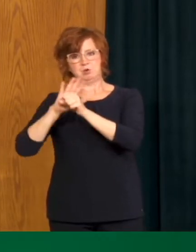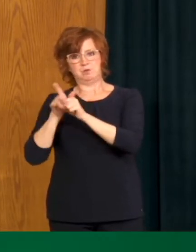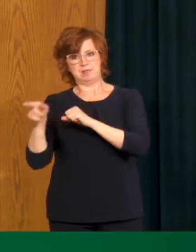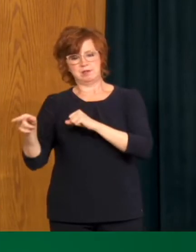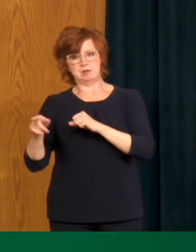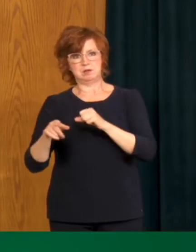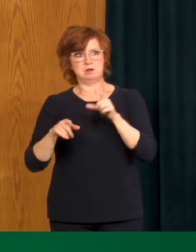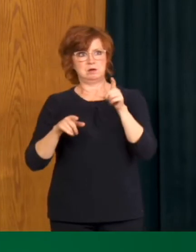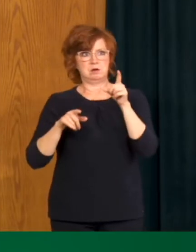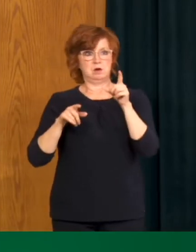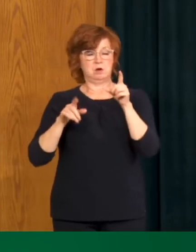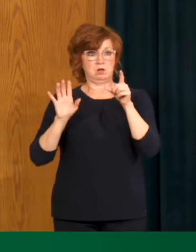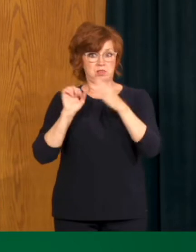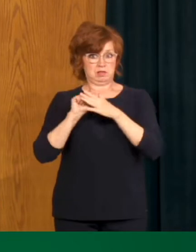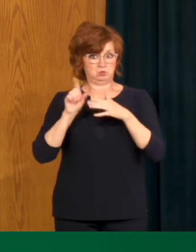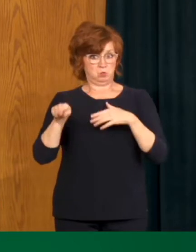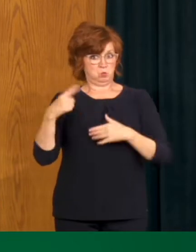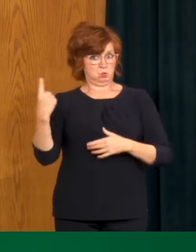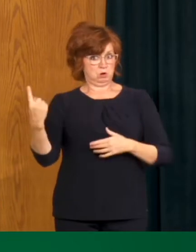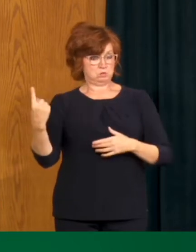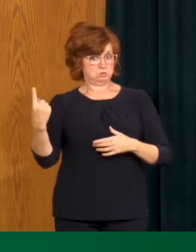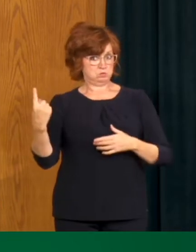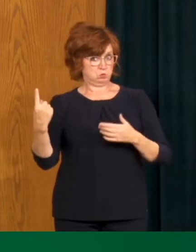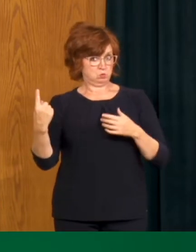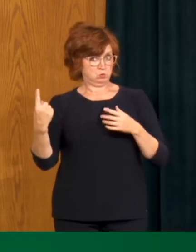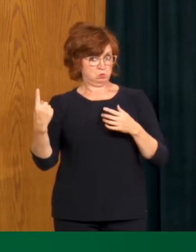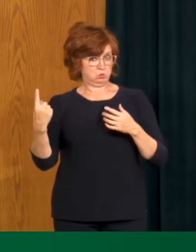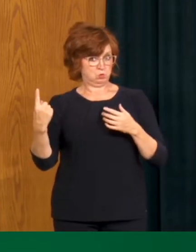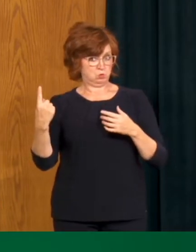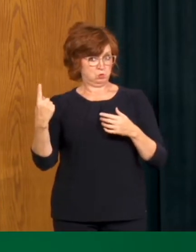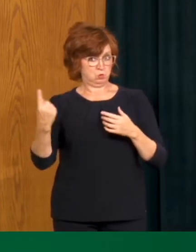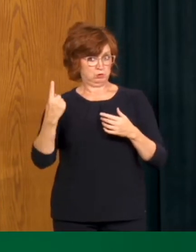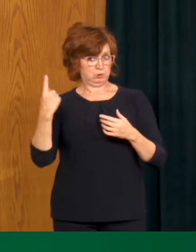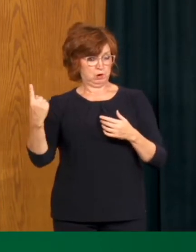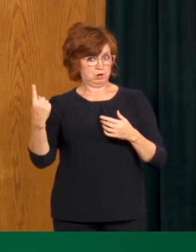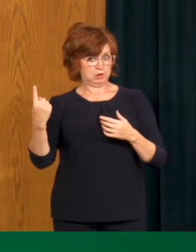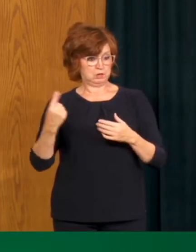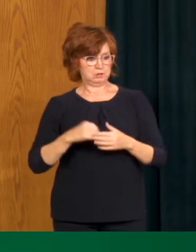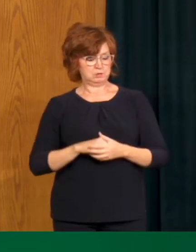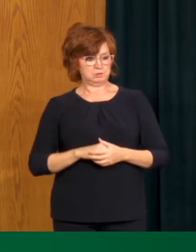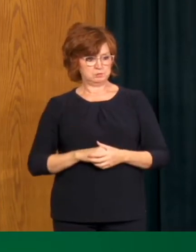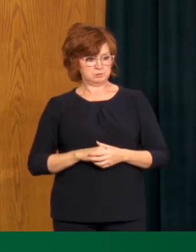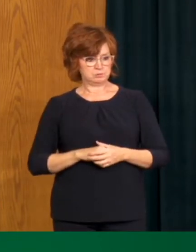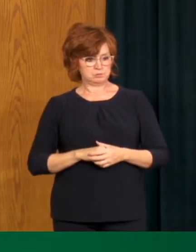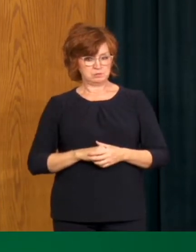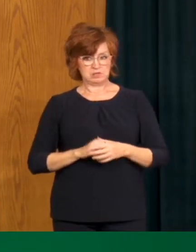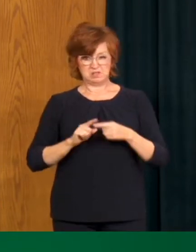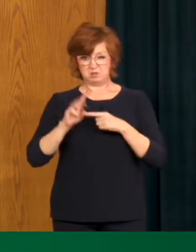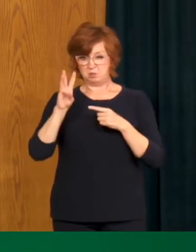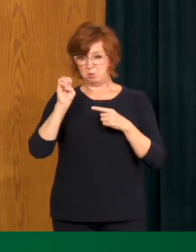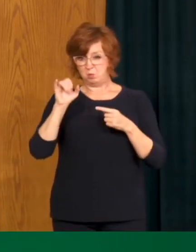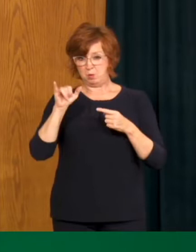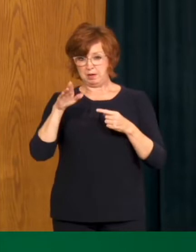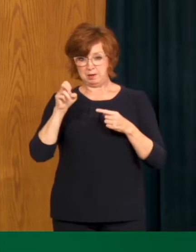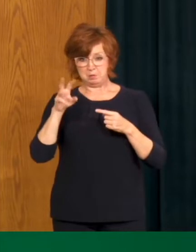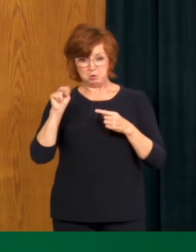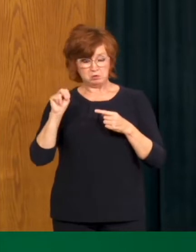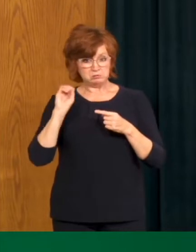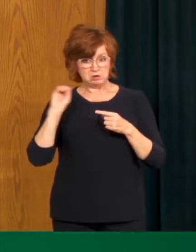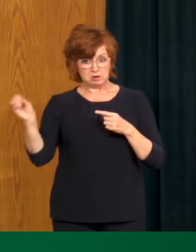So that's the only one that's like there are no cases like in Weyburn or Yorkton right